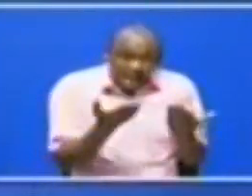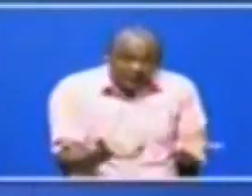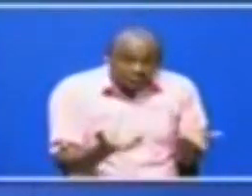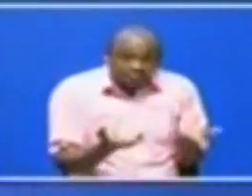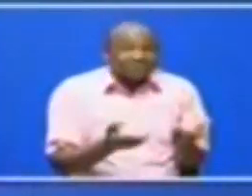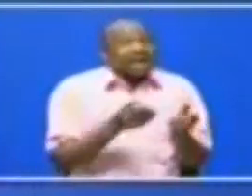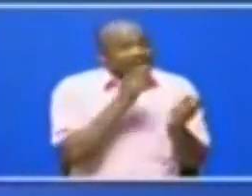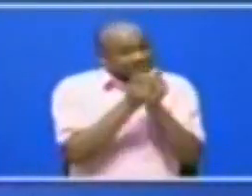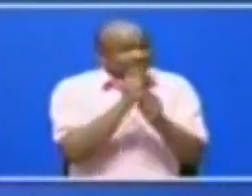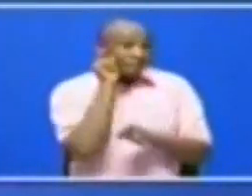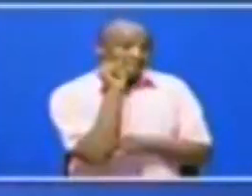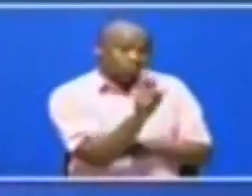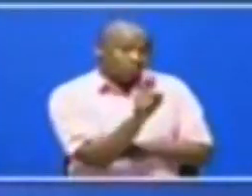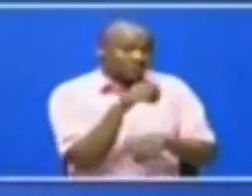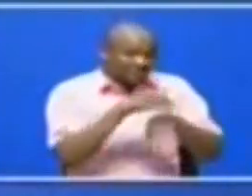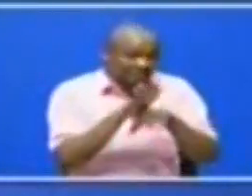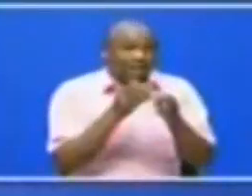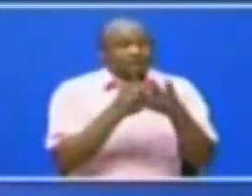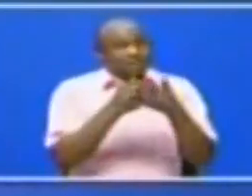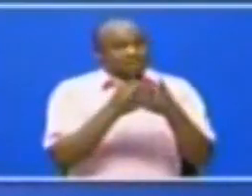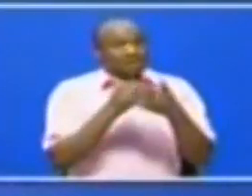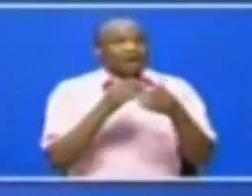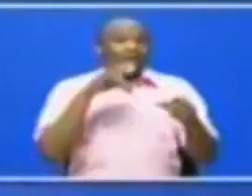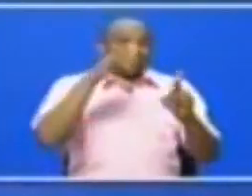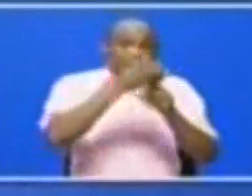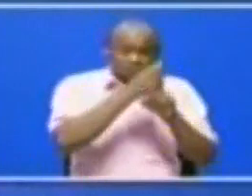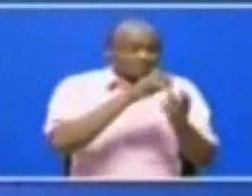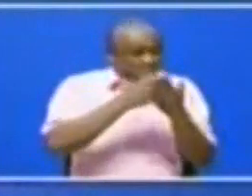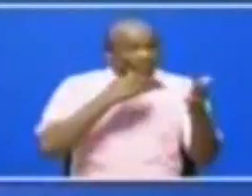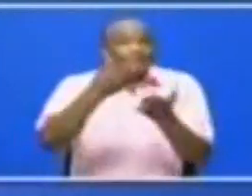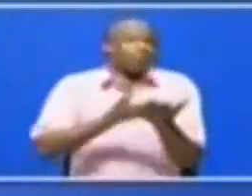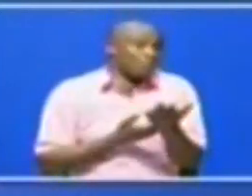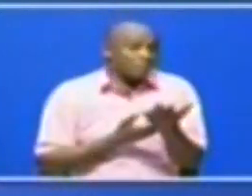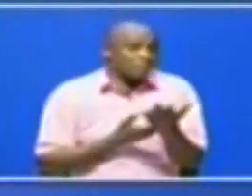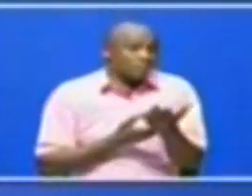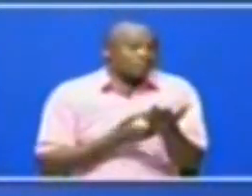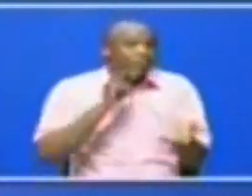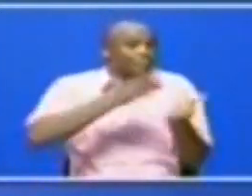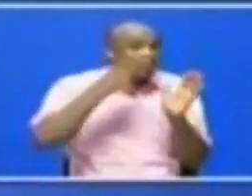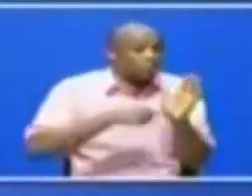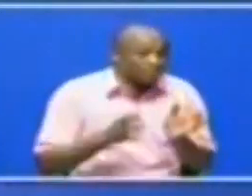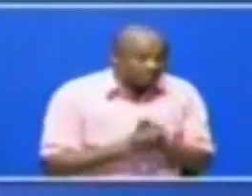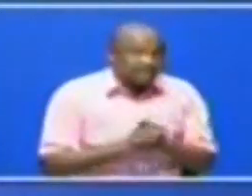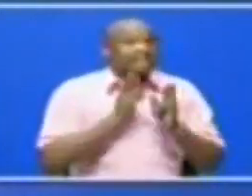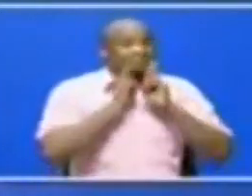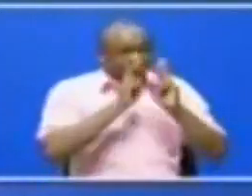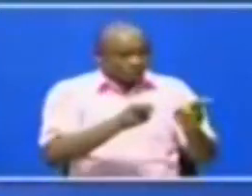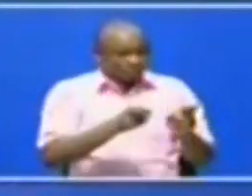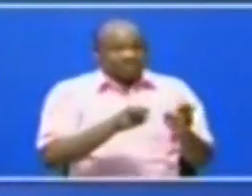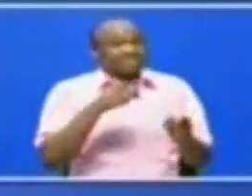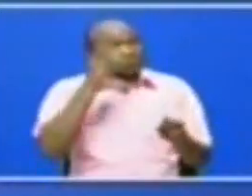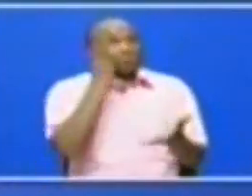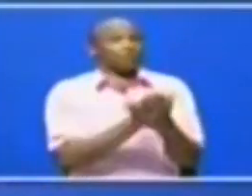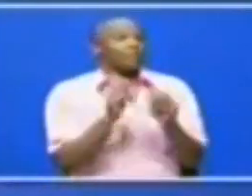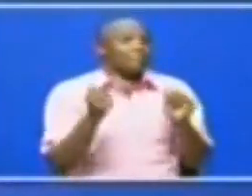text message came through before the scanned form came through, meaning that the results were not